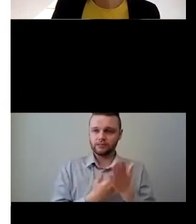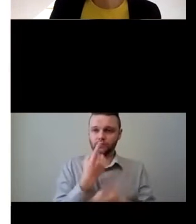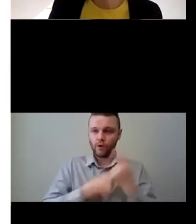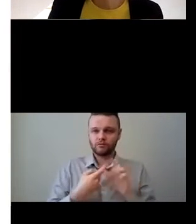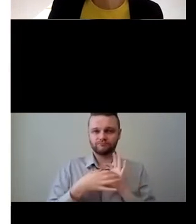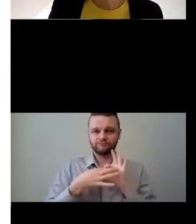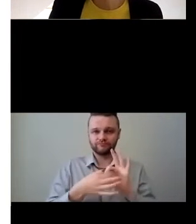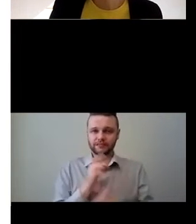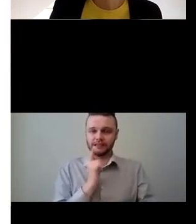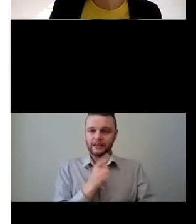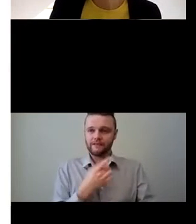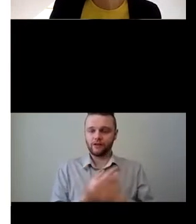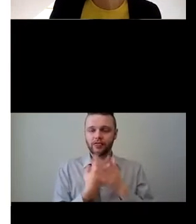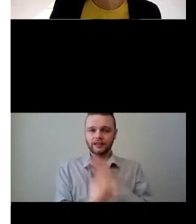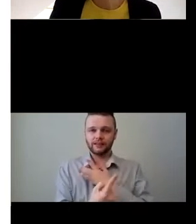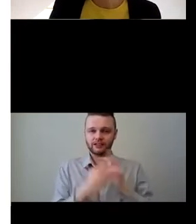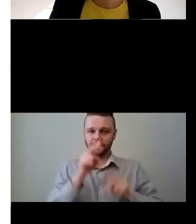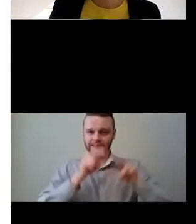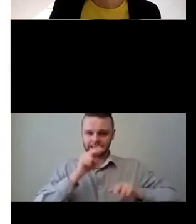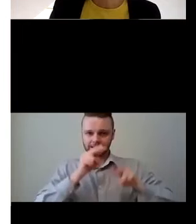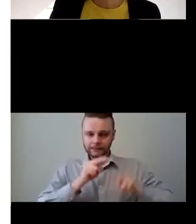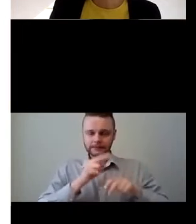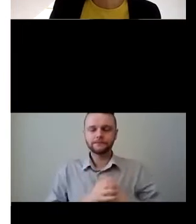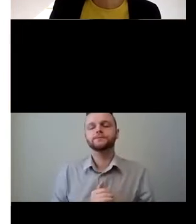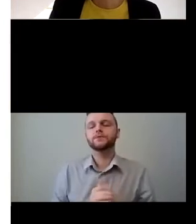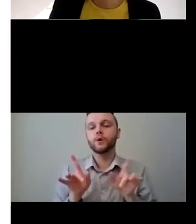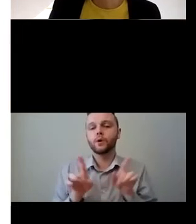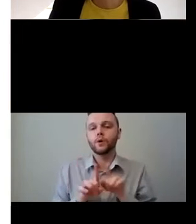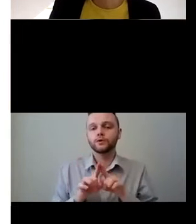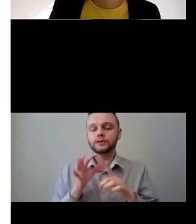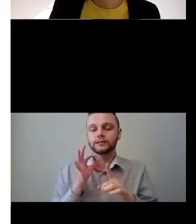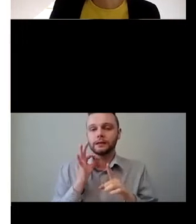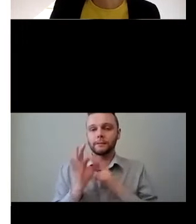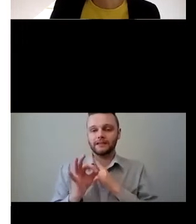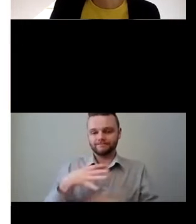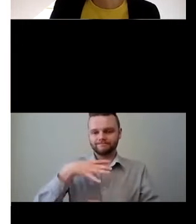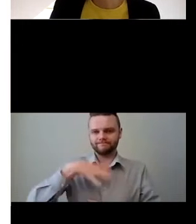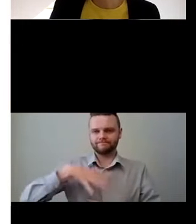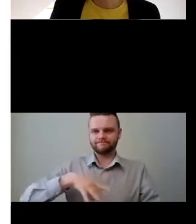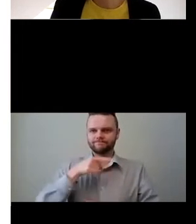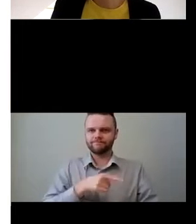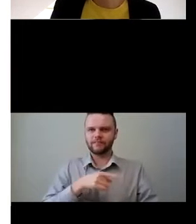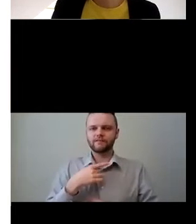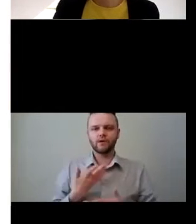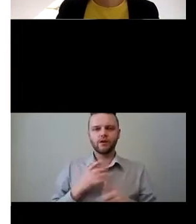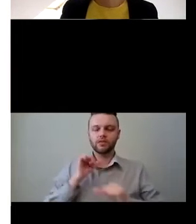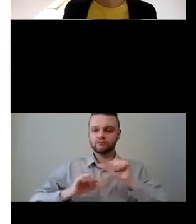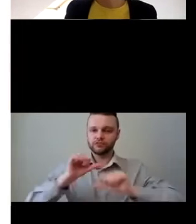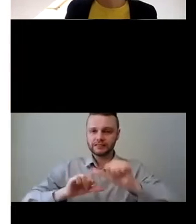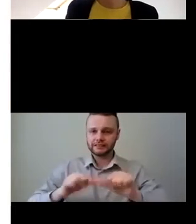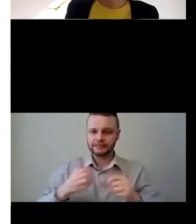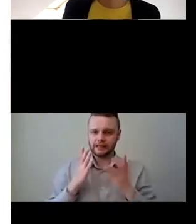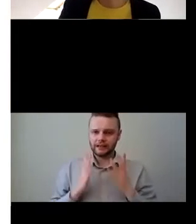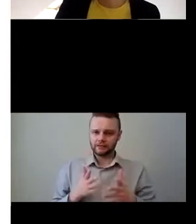the individual assessment. There's also a special requirement for the proceedings to be conducted in